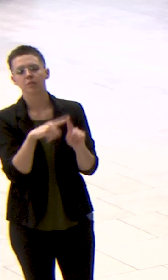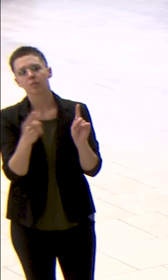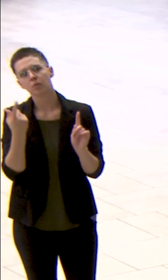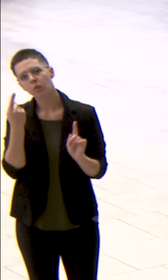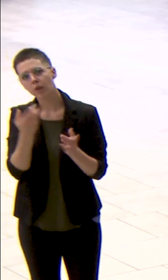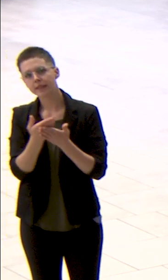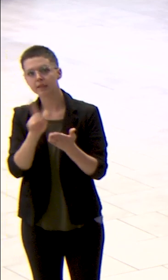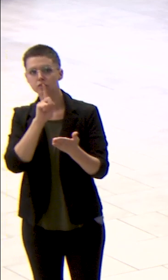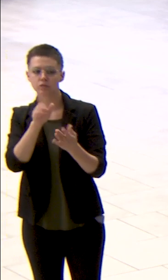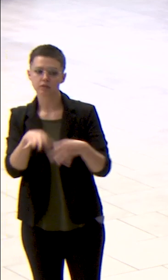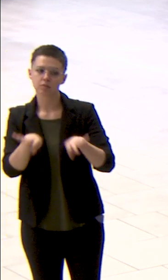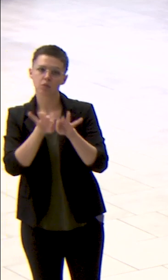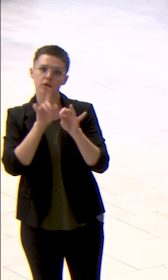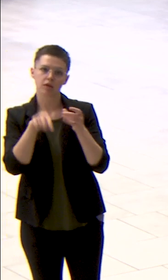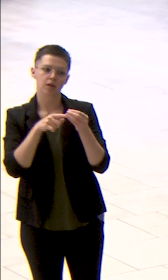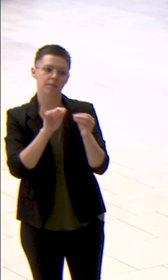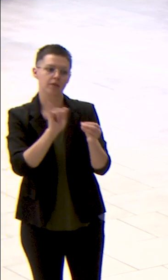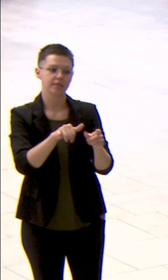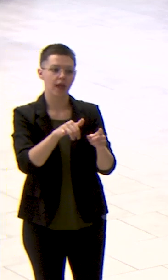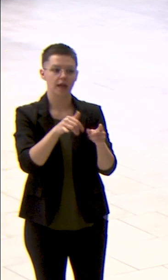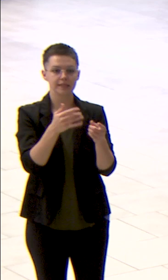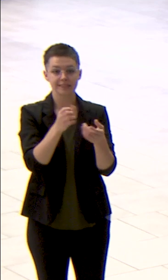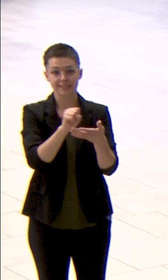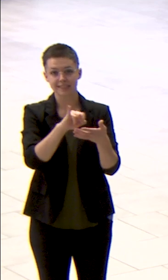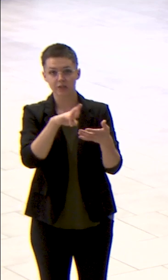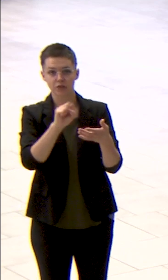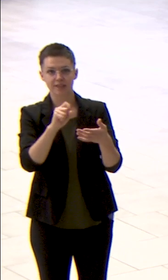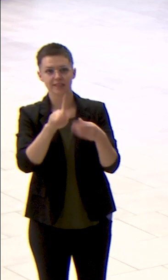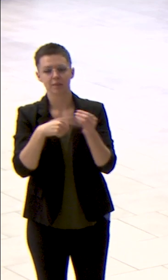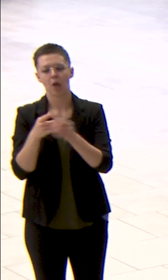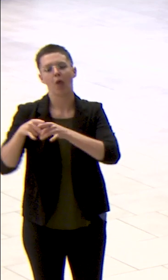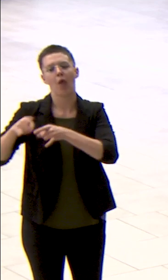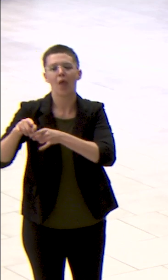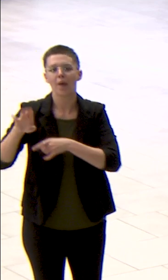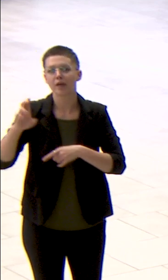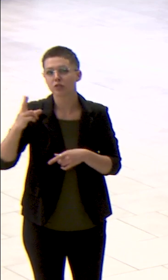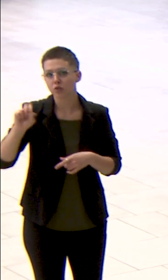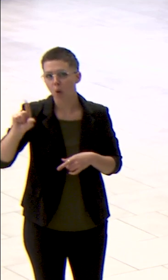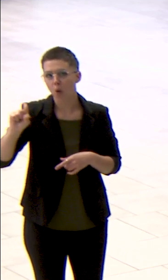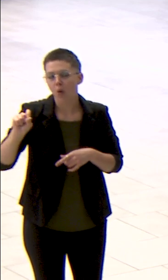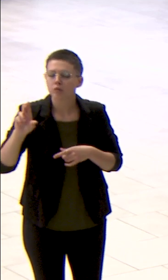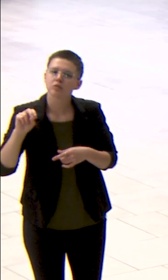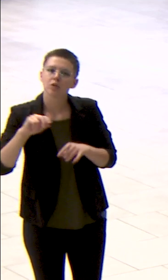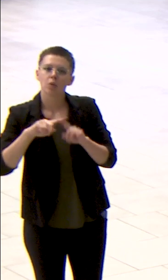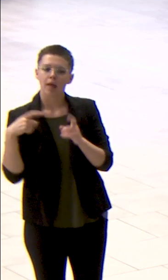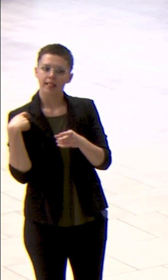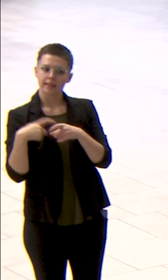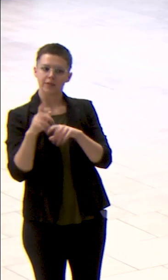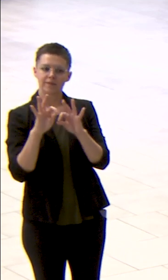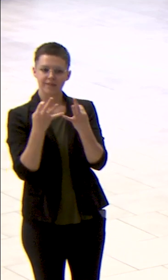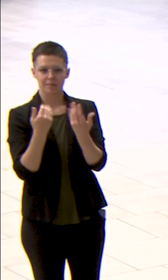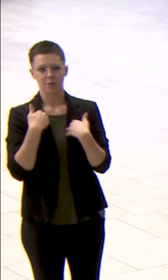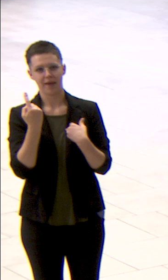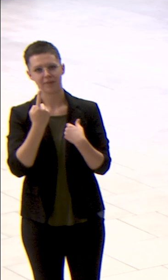not about poking fun at Cholos. It's that as Latinos, we probably do all have somebody in the family that looks